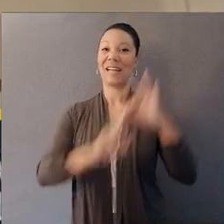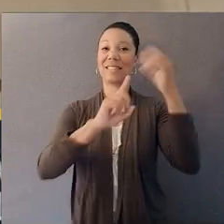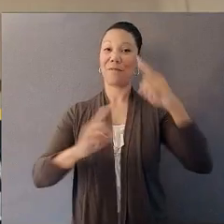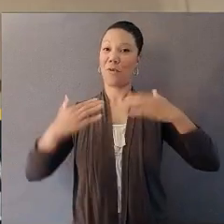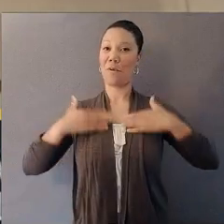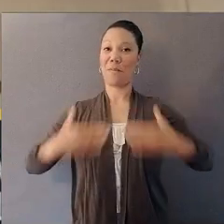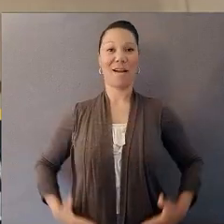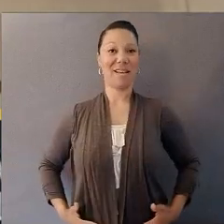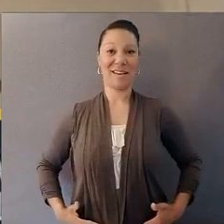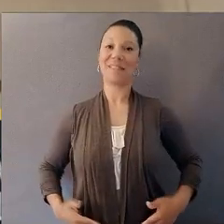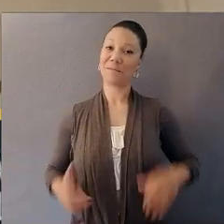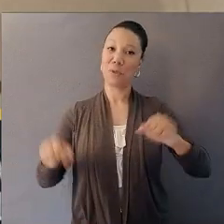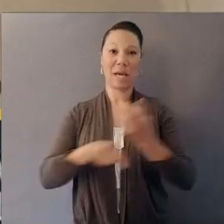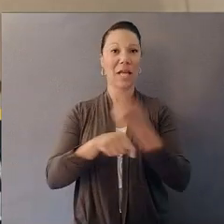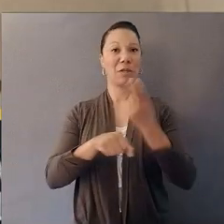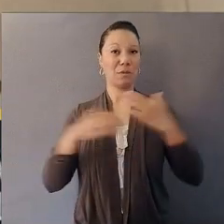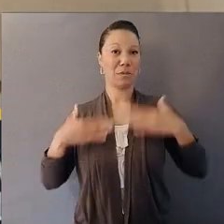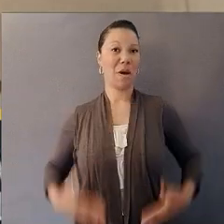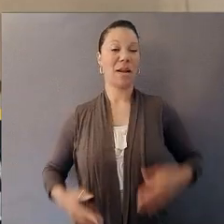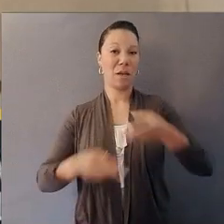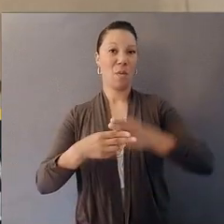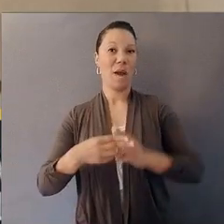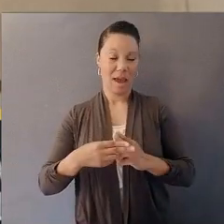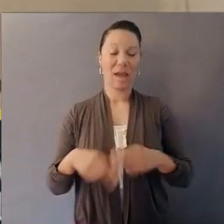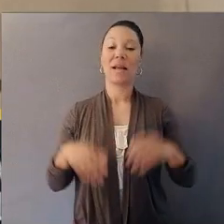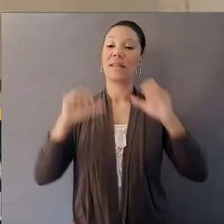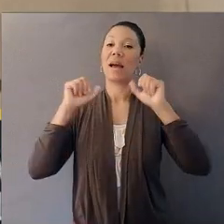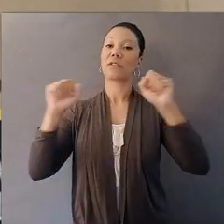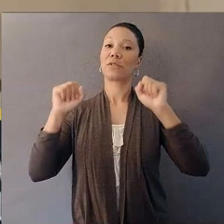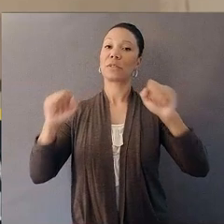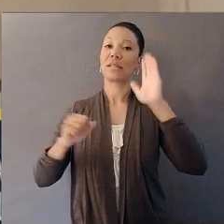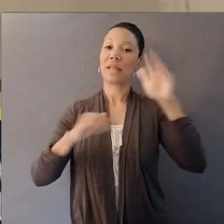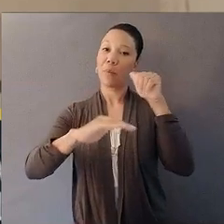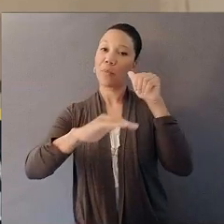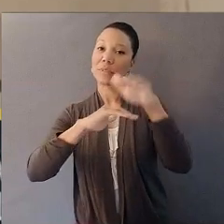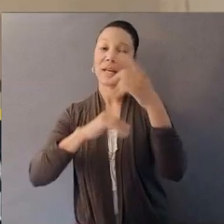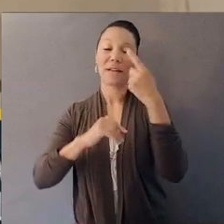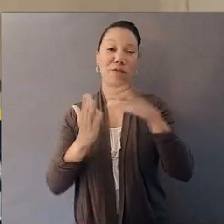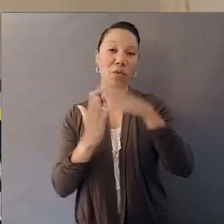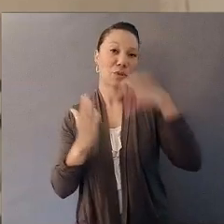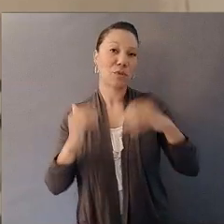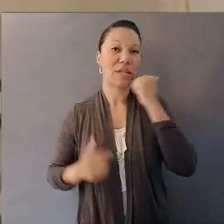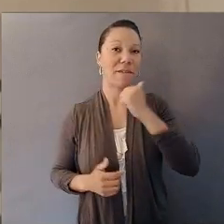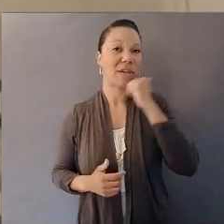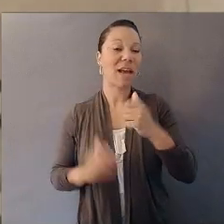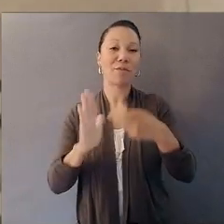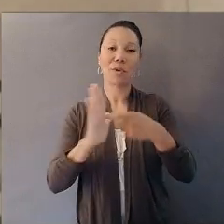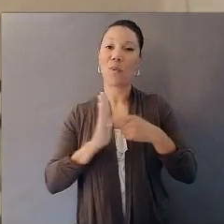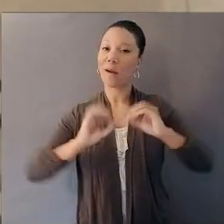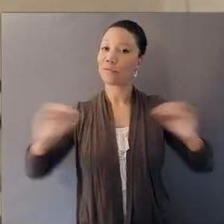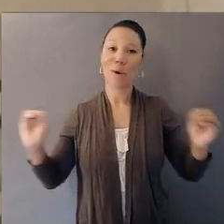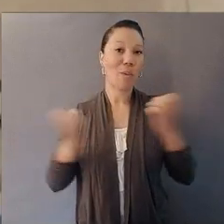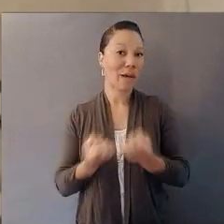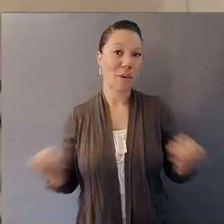The exercise that I'm sending to my students on a daily basis are exercises that they don't need any equipment other than just